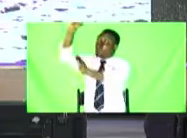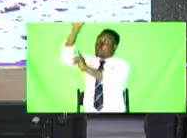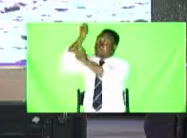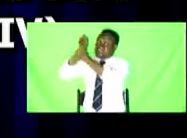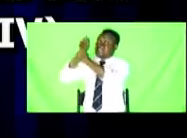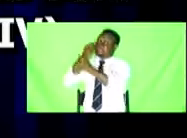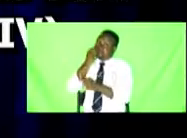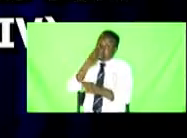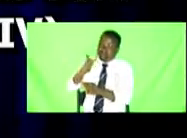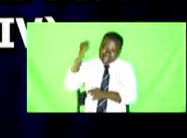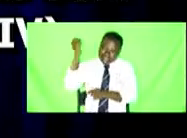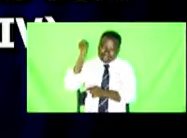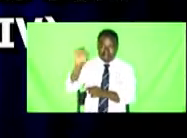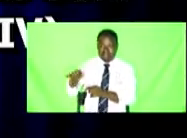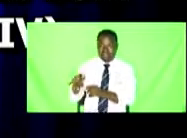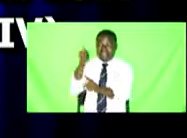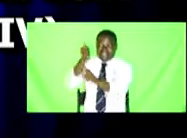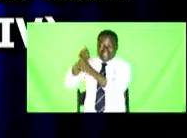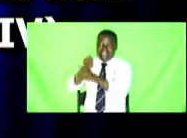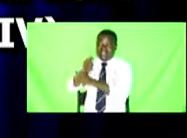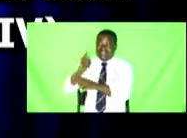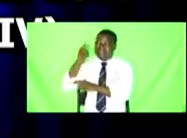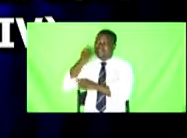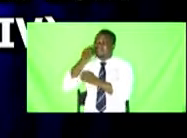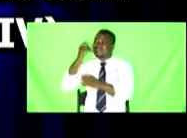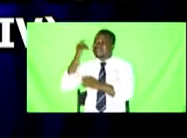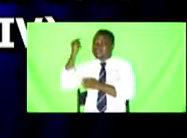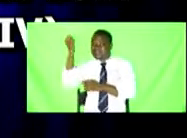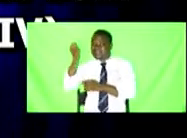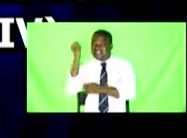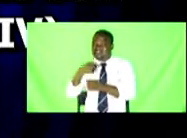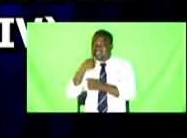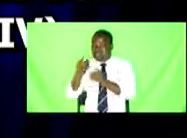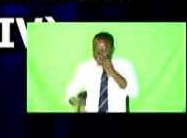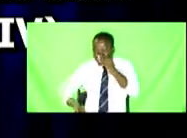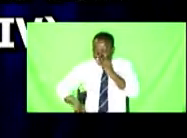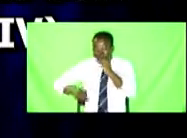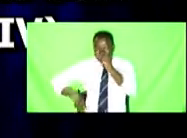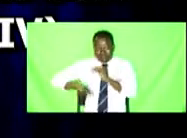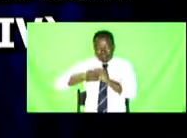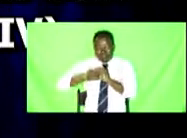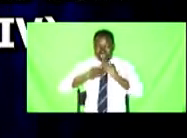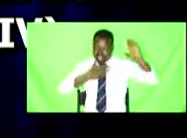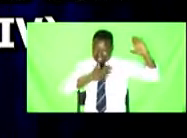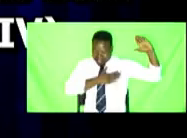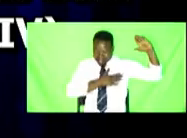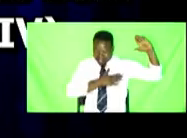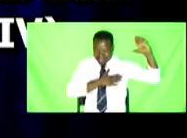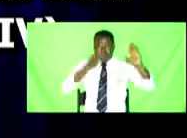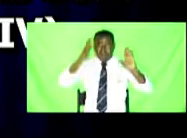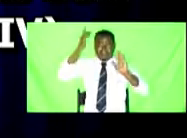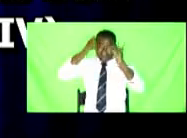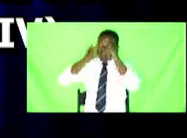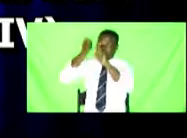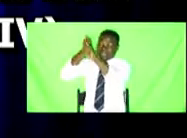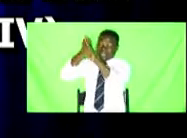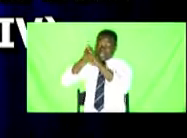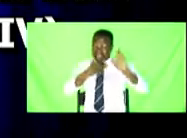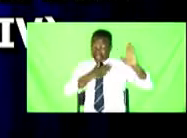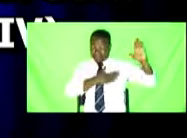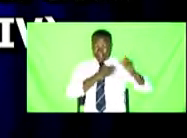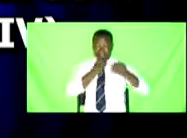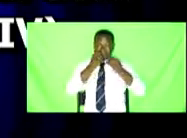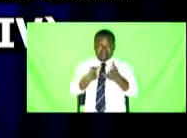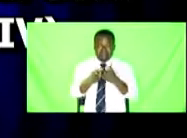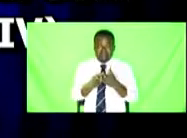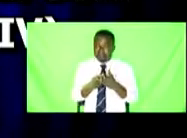made this testimony on the oath. And because he has done that on the oath, nothing